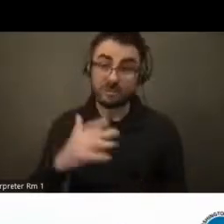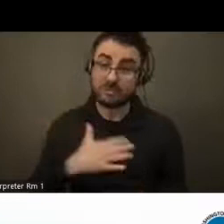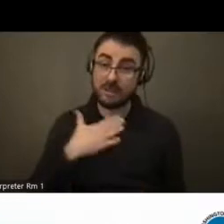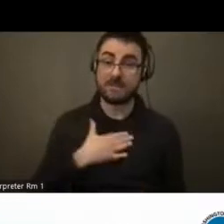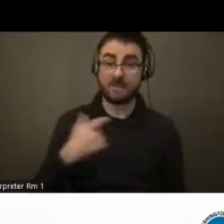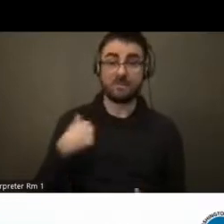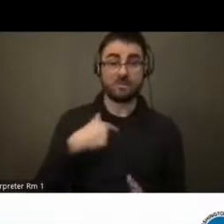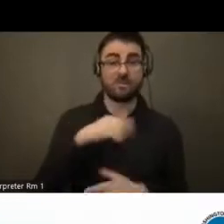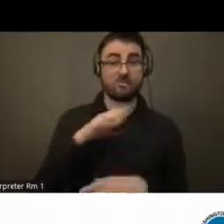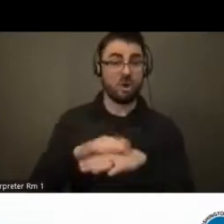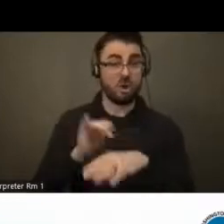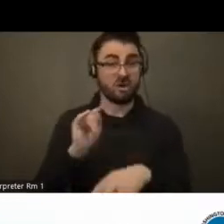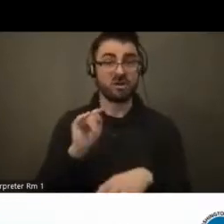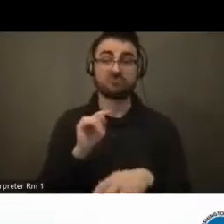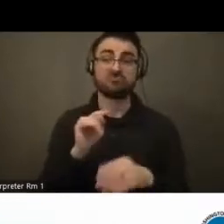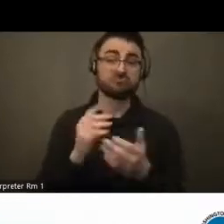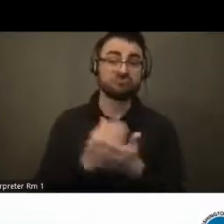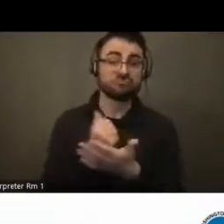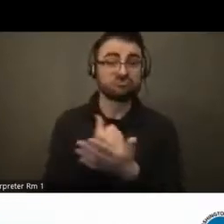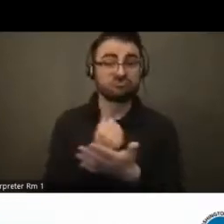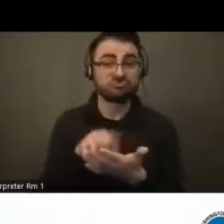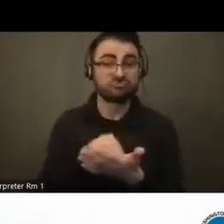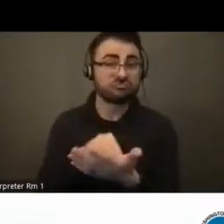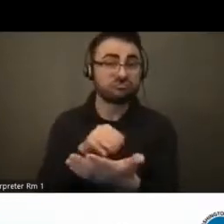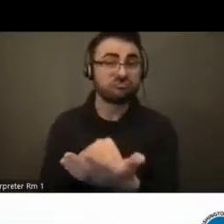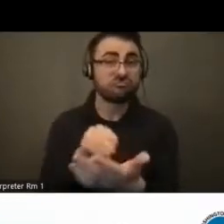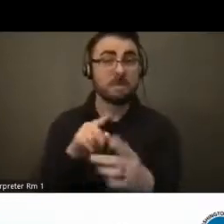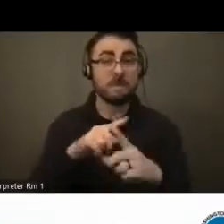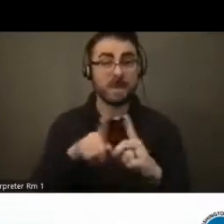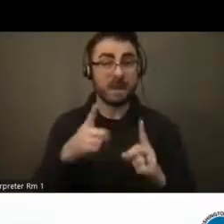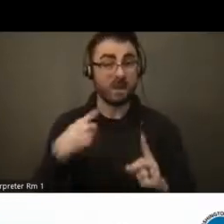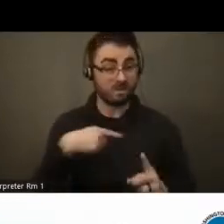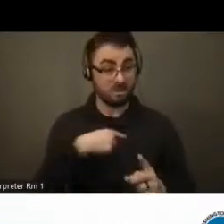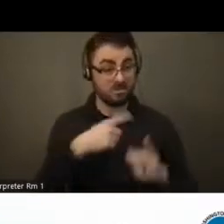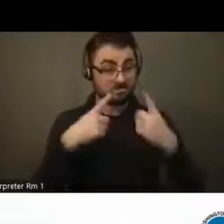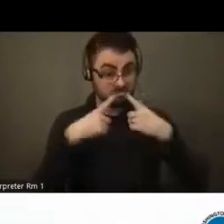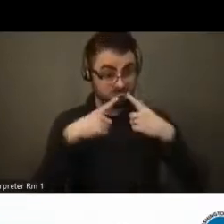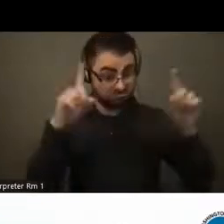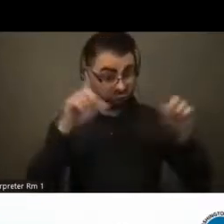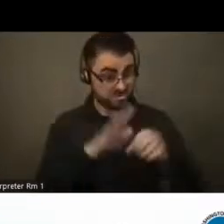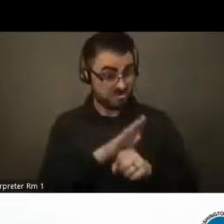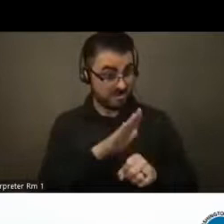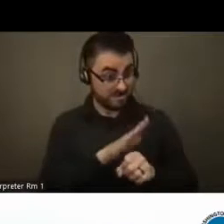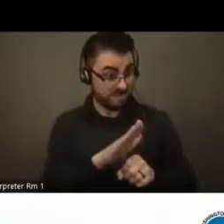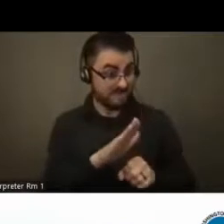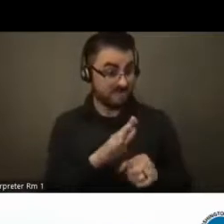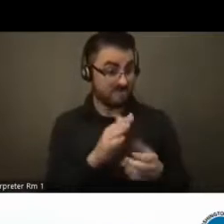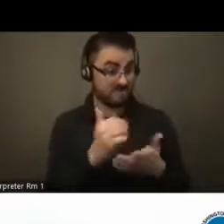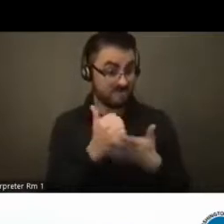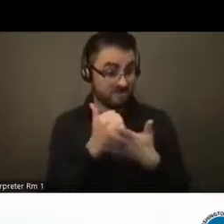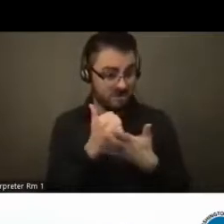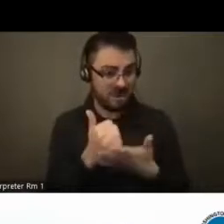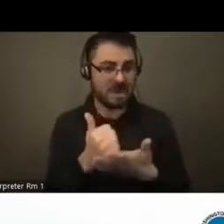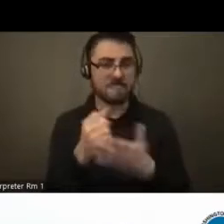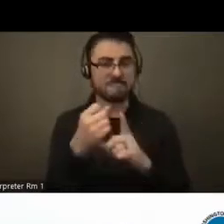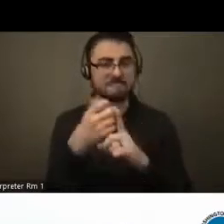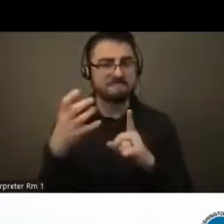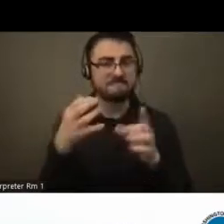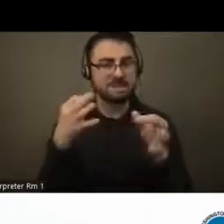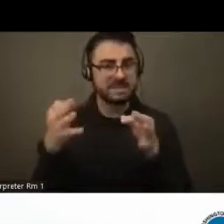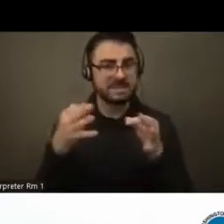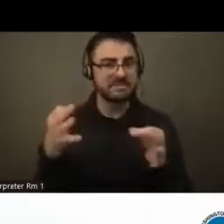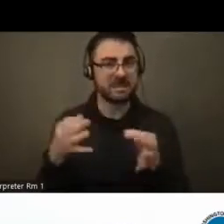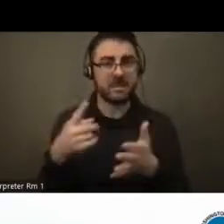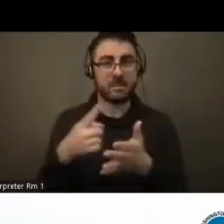But I don't know if we did a good enough job to help explain what it is we're trying